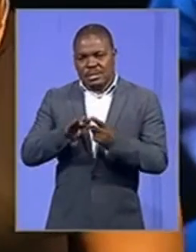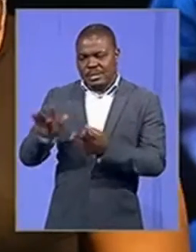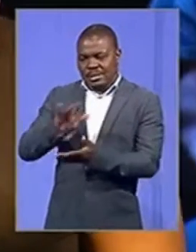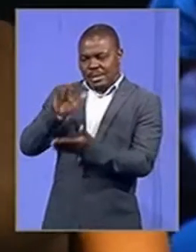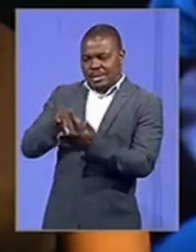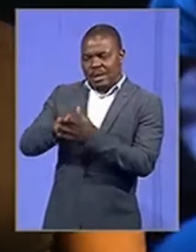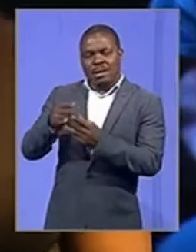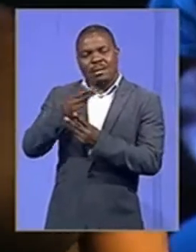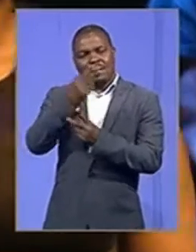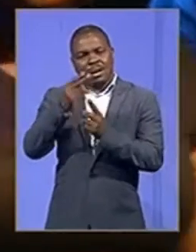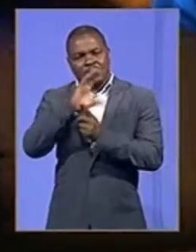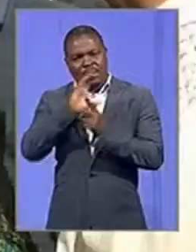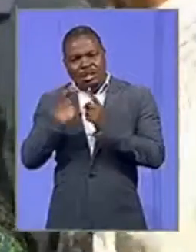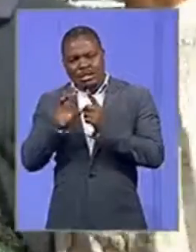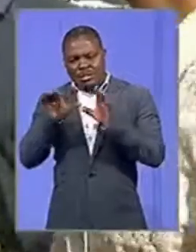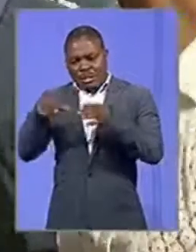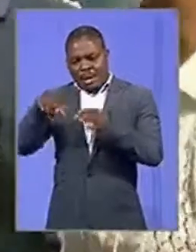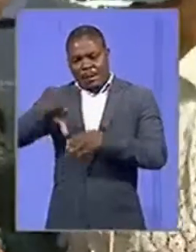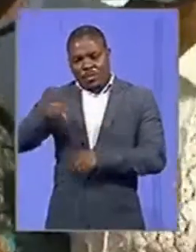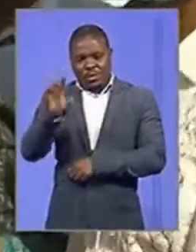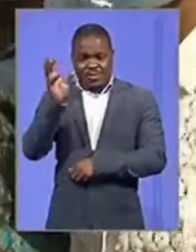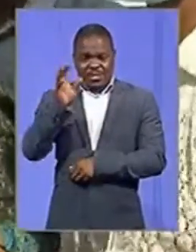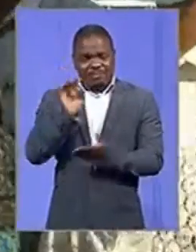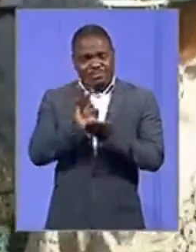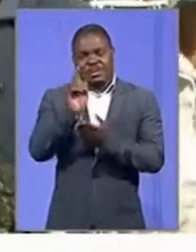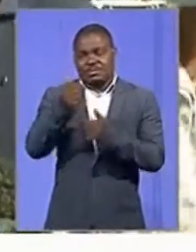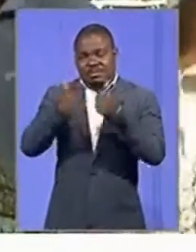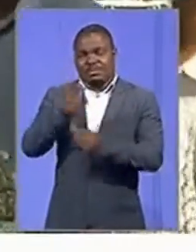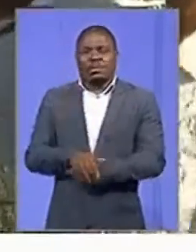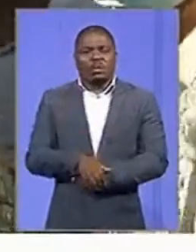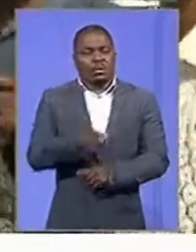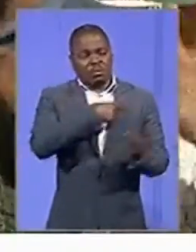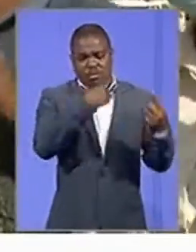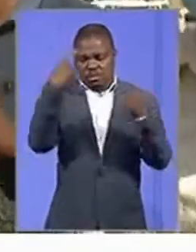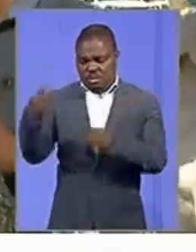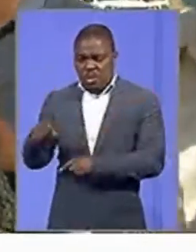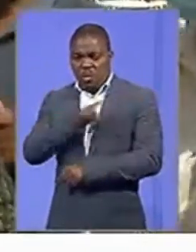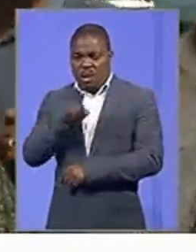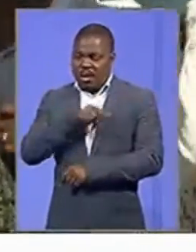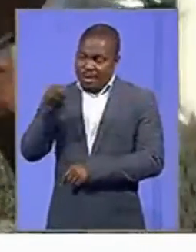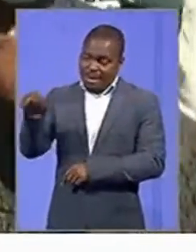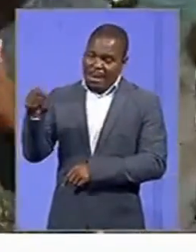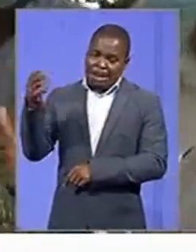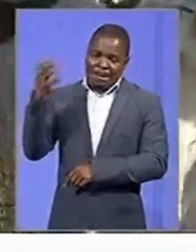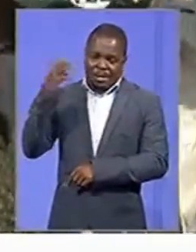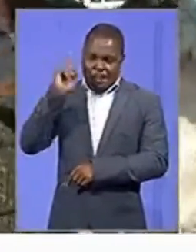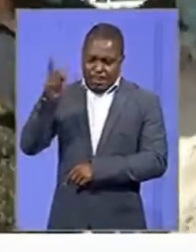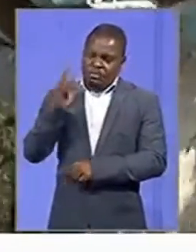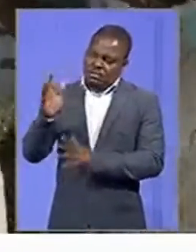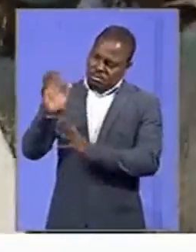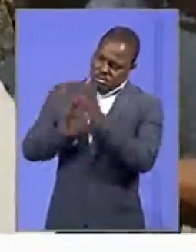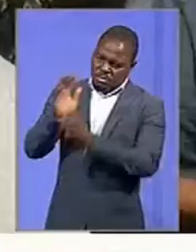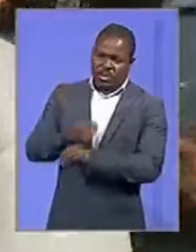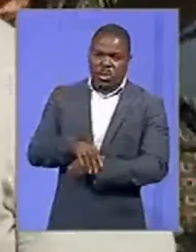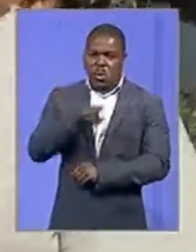bonono provinceng bo tloswe. Decided to come here to get the attention of the minister because the premier told us the minister will come to us and